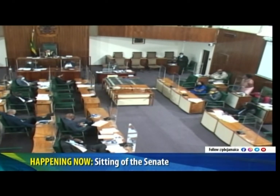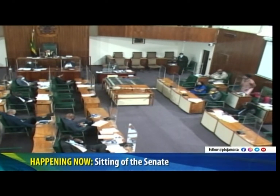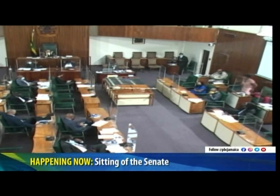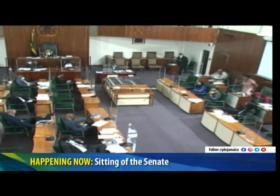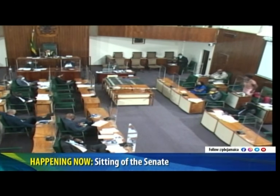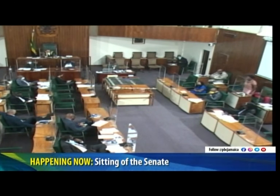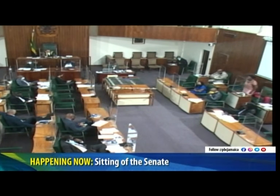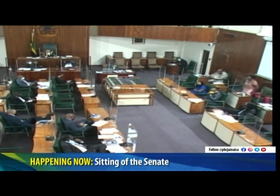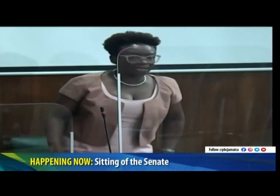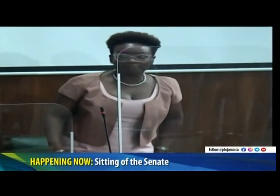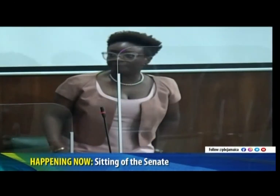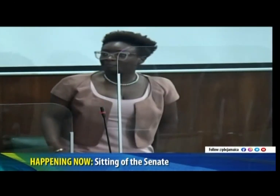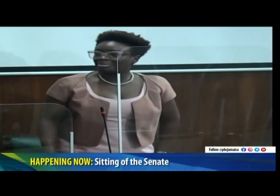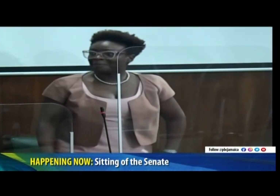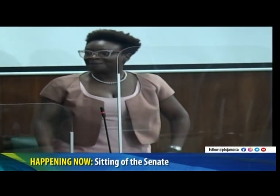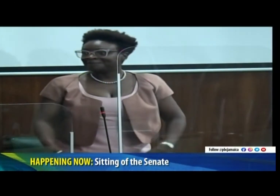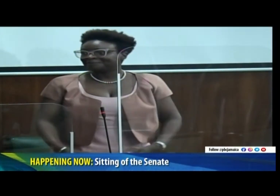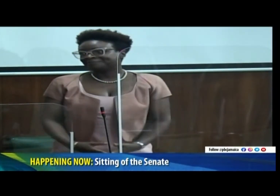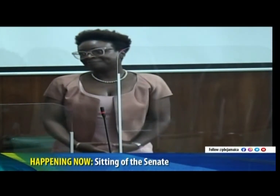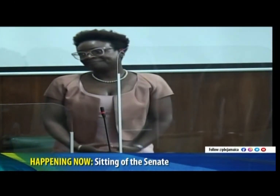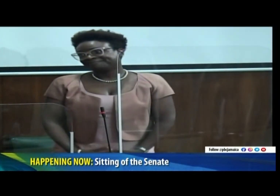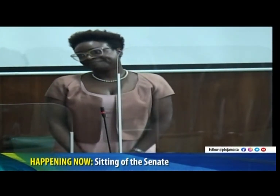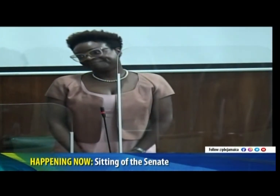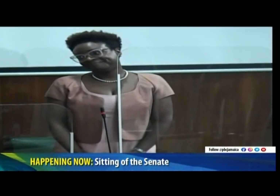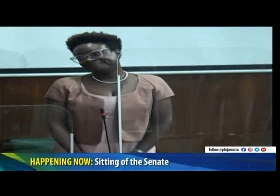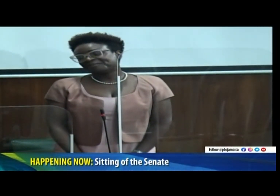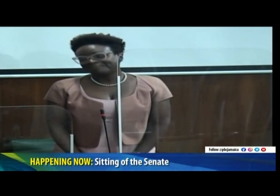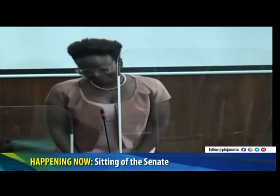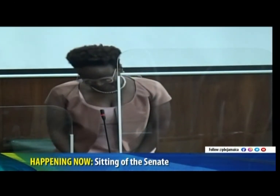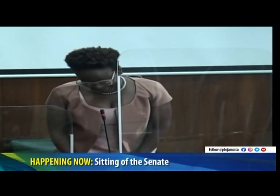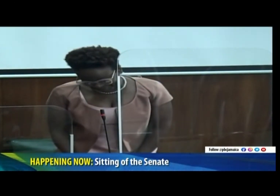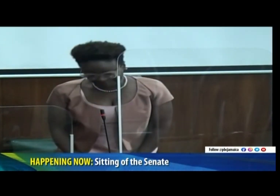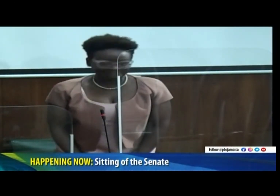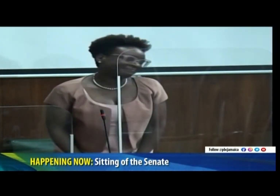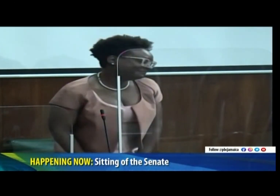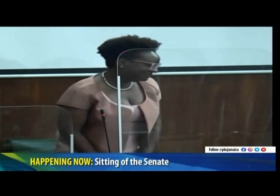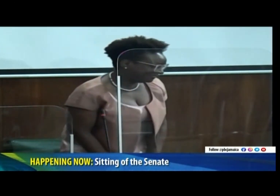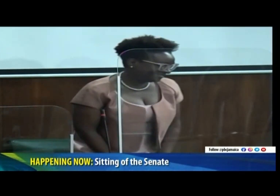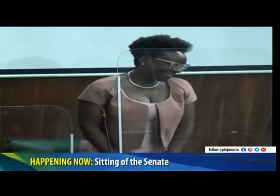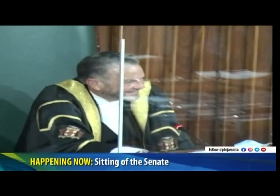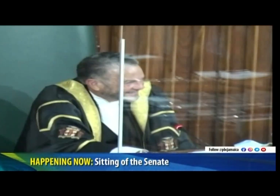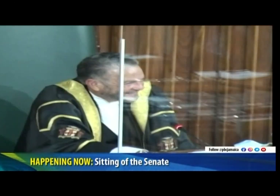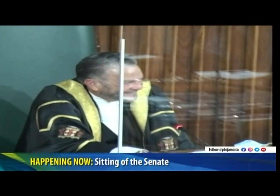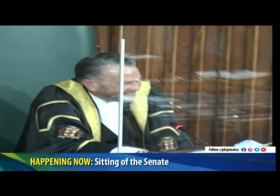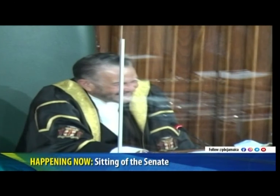Thank you, Mr. President. Always a pleasure to see you. Thank you, sir. In person.